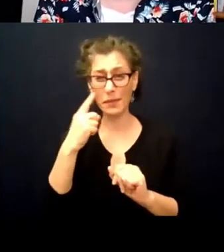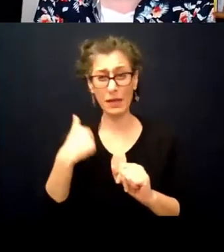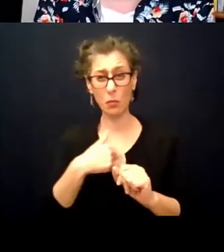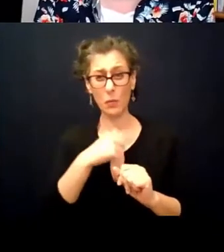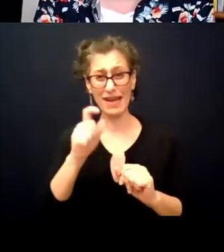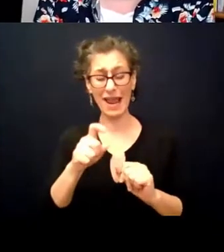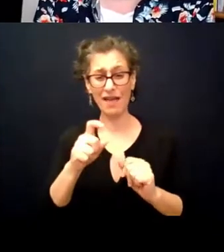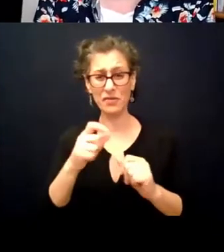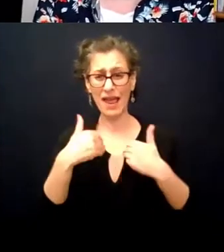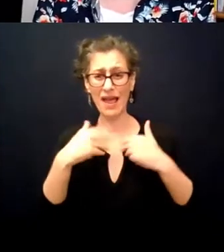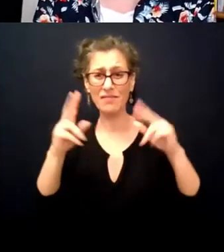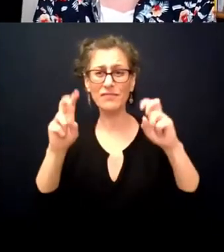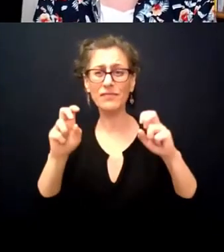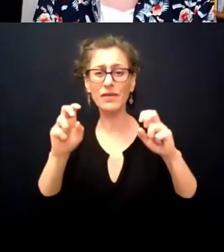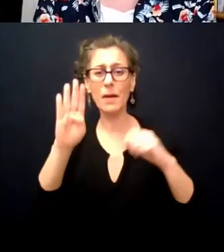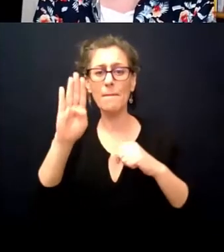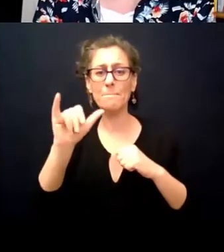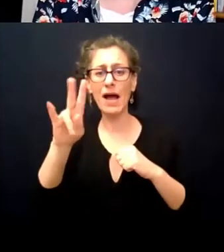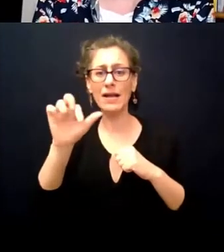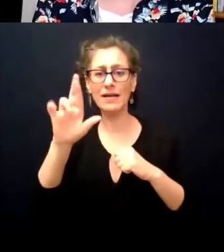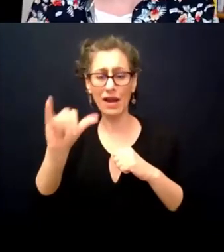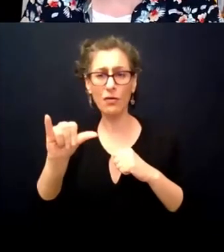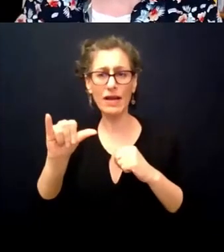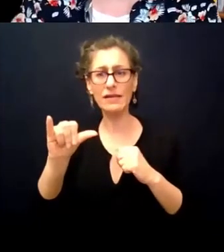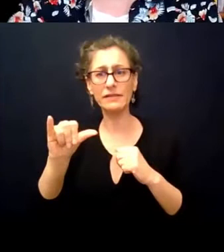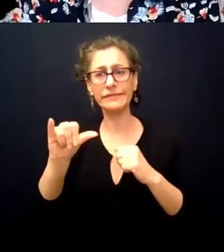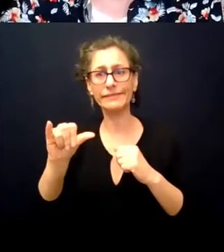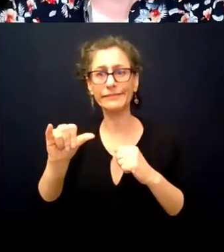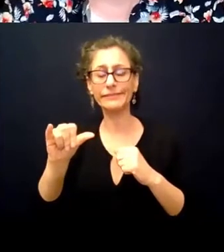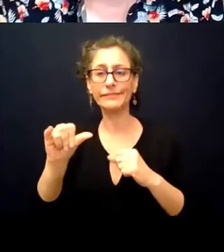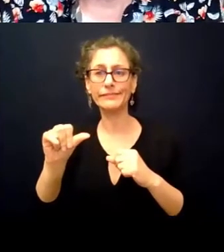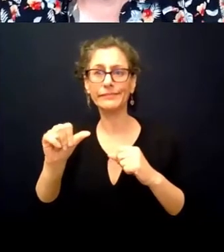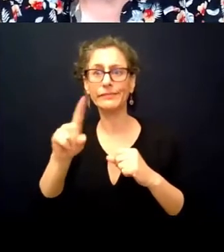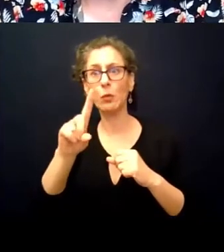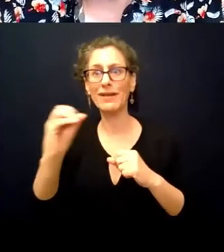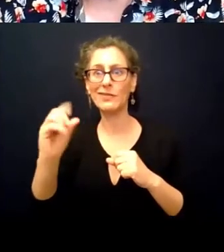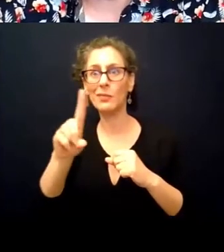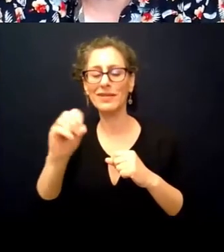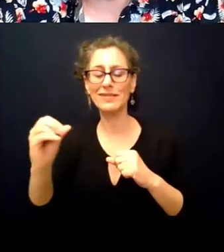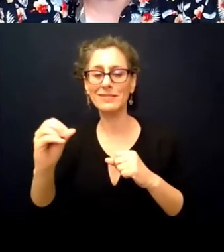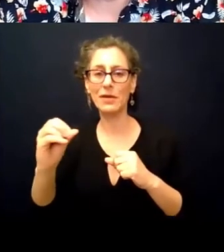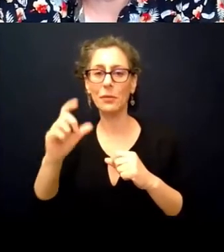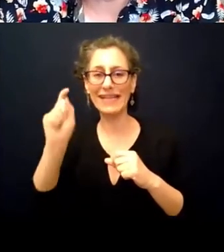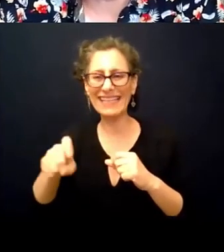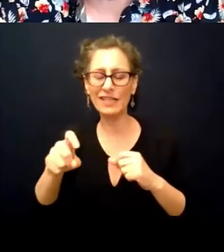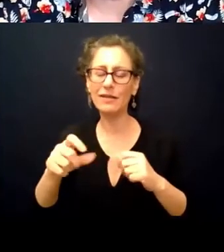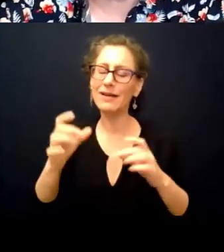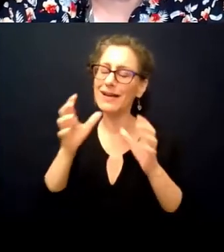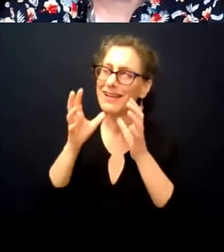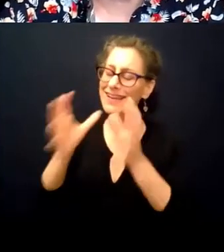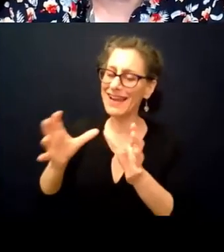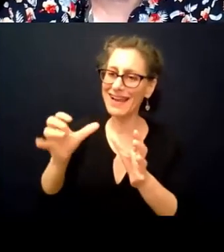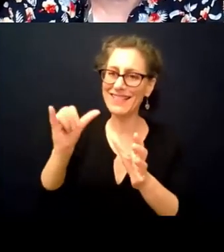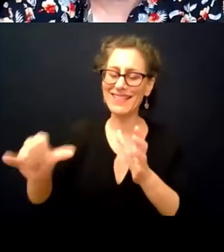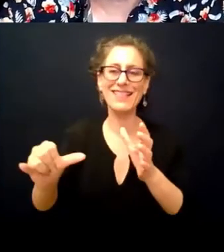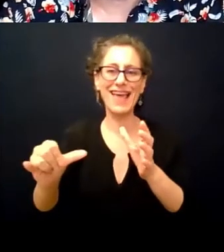the sort of binary relationship where we need, and I hate the phrase able-bodied because of the